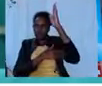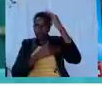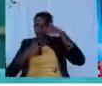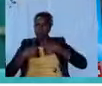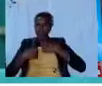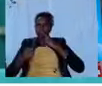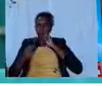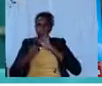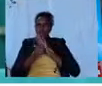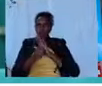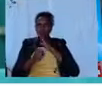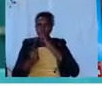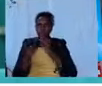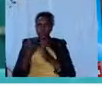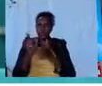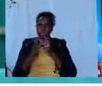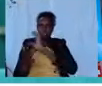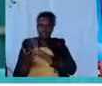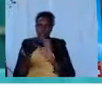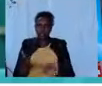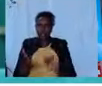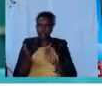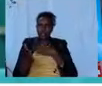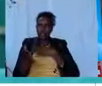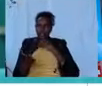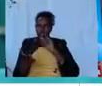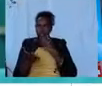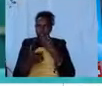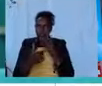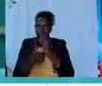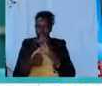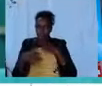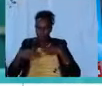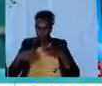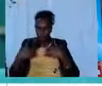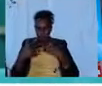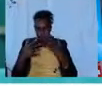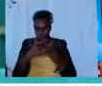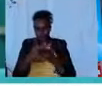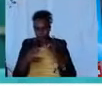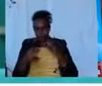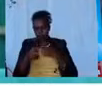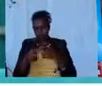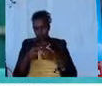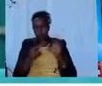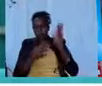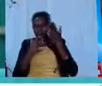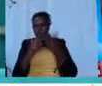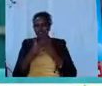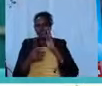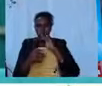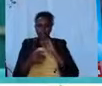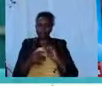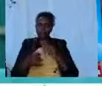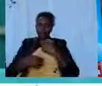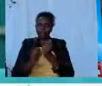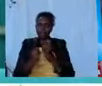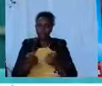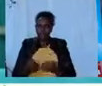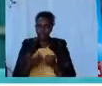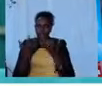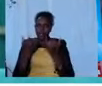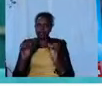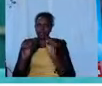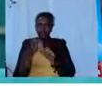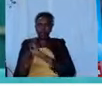you. And you have promised by your Son, Jesus Christ, that when two or three are gathered in his name, he will be in the midst of them. Fulfill